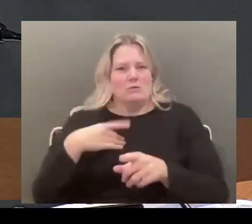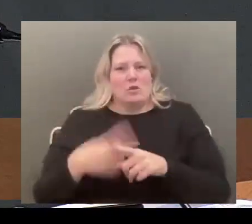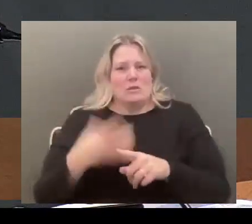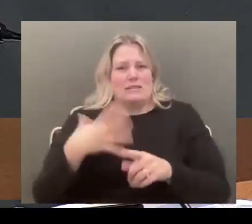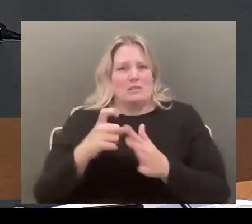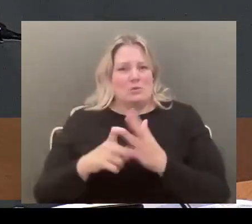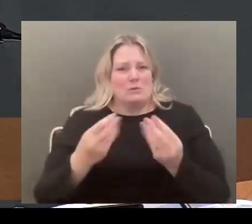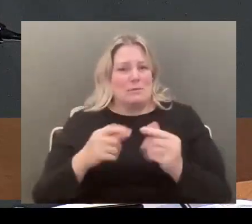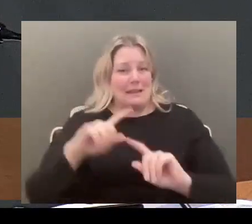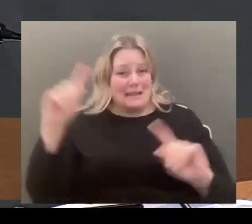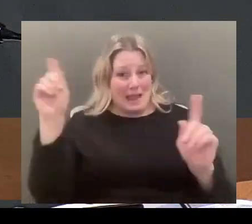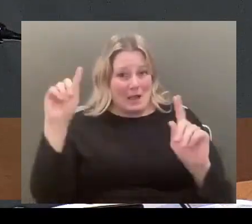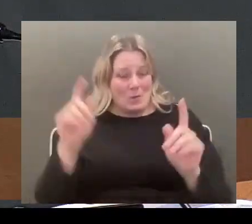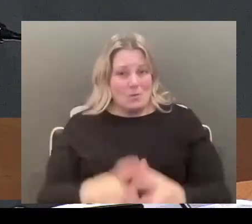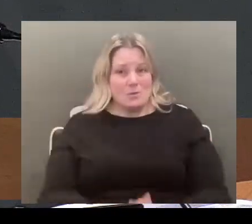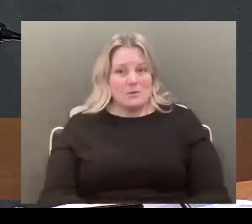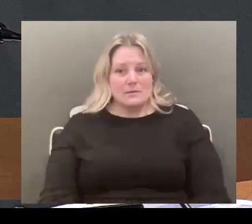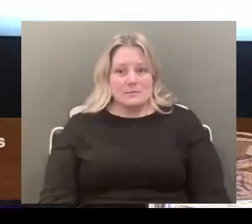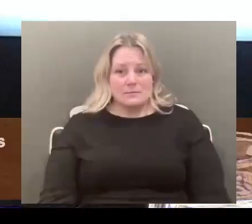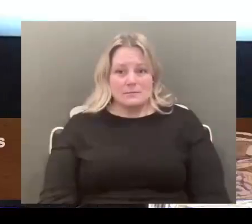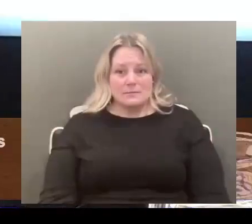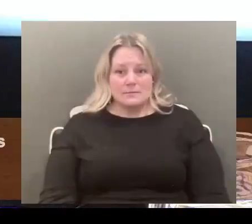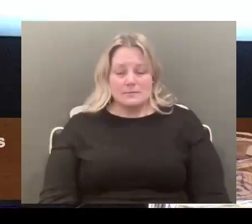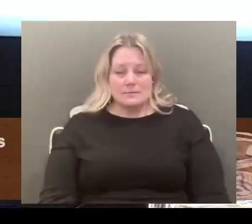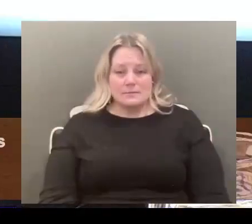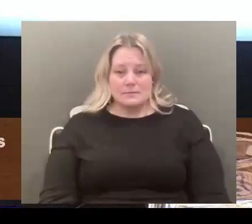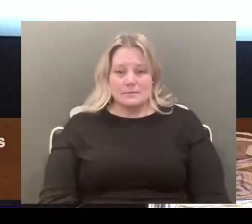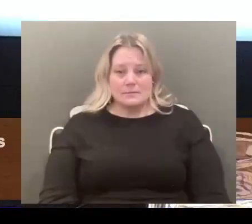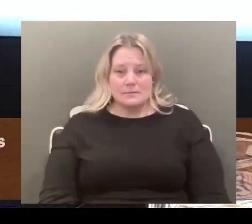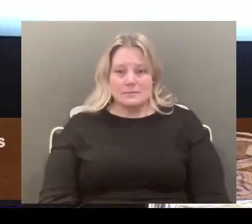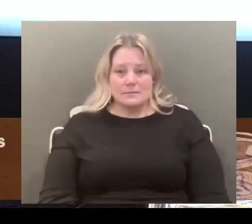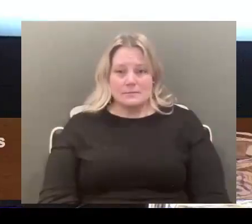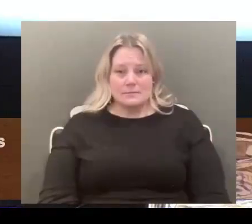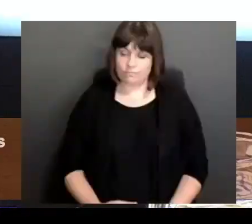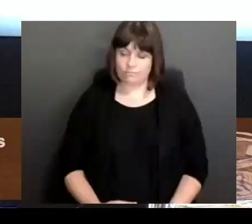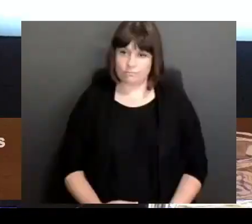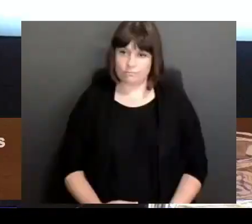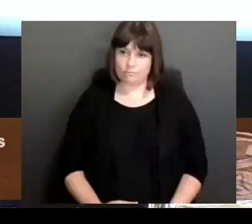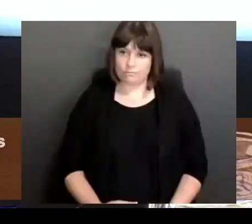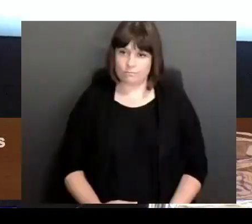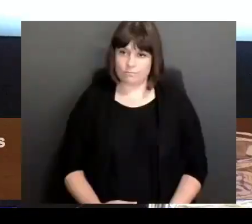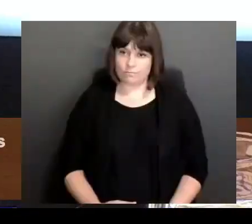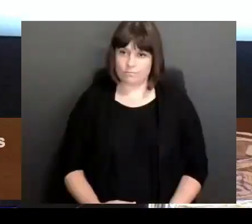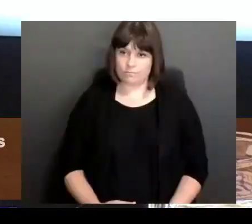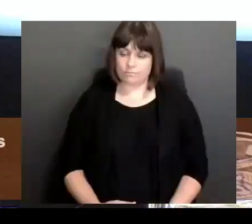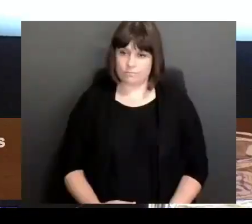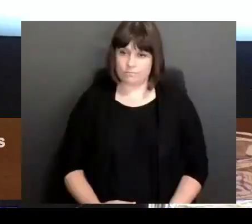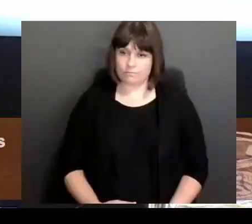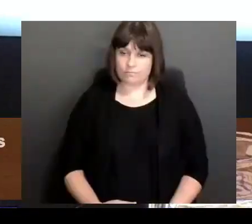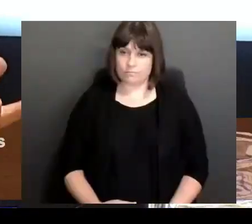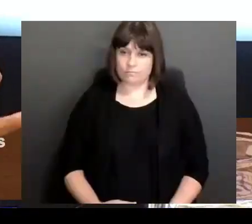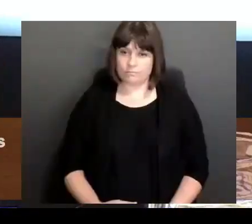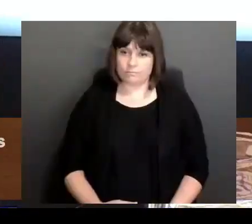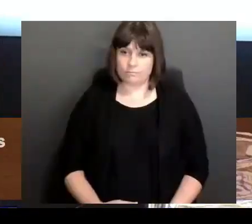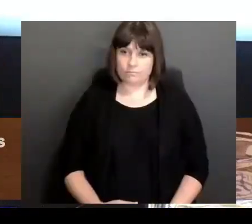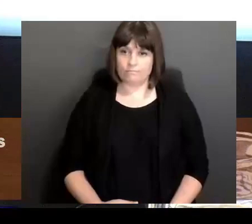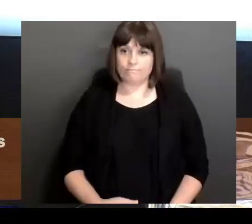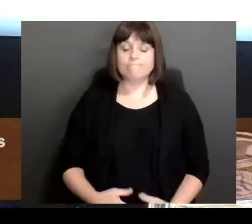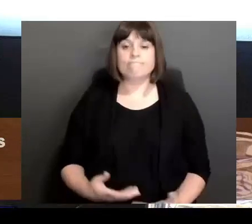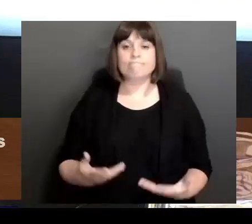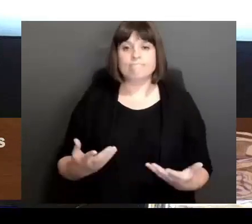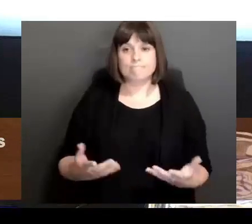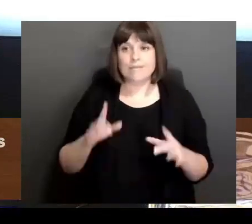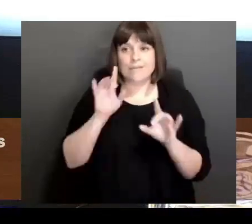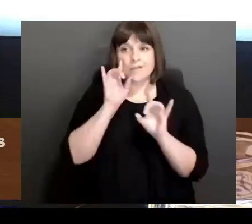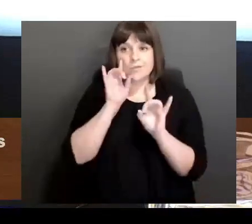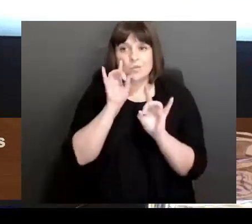Yes, absolutely. And it's quite starkly evident in the state of the natural environment